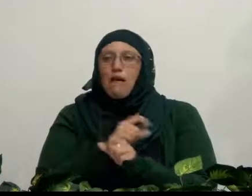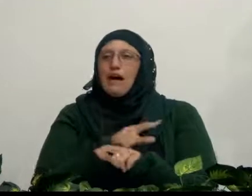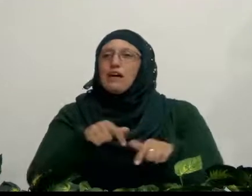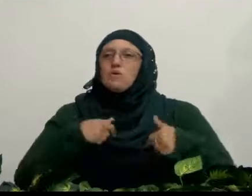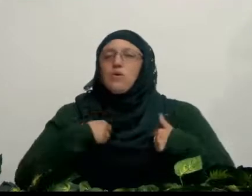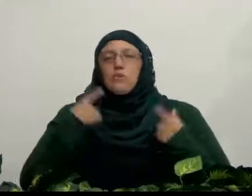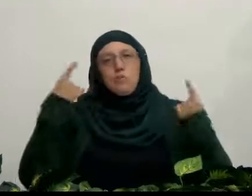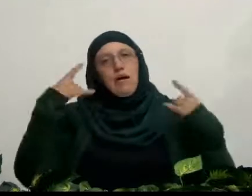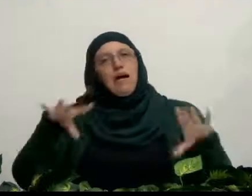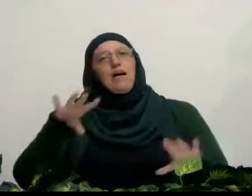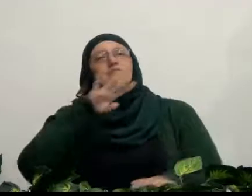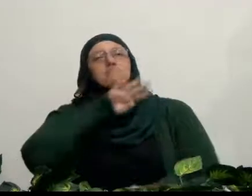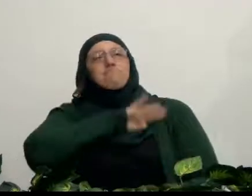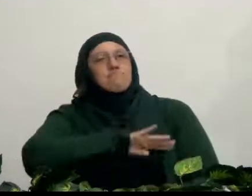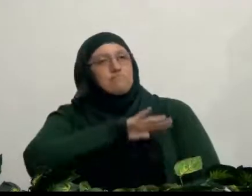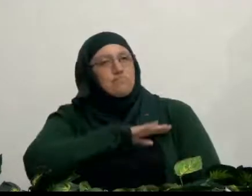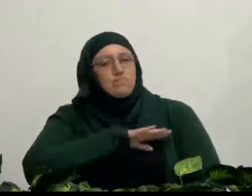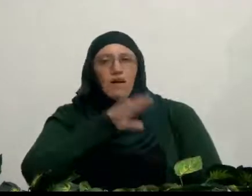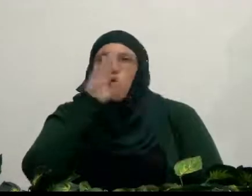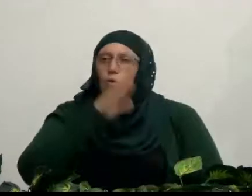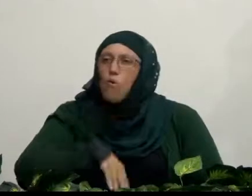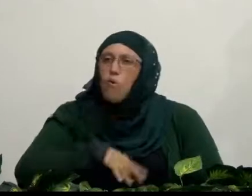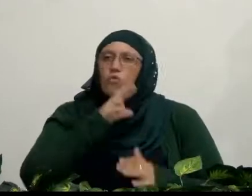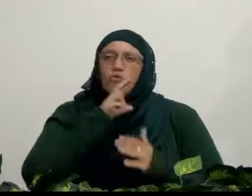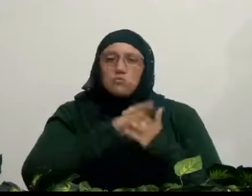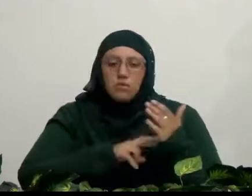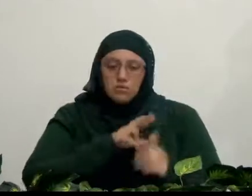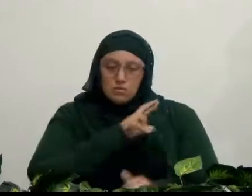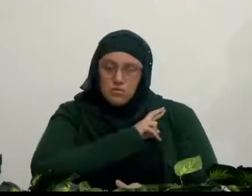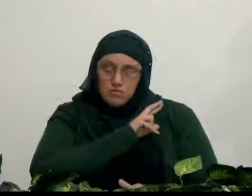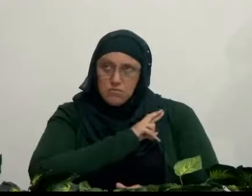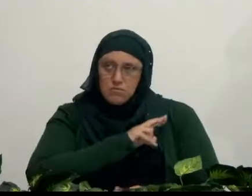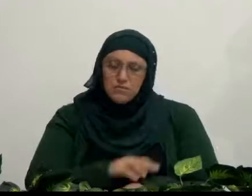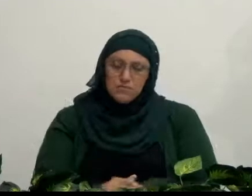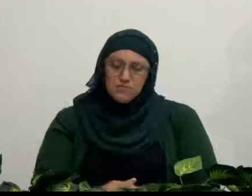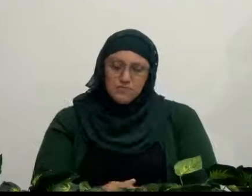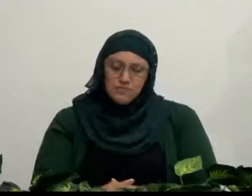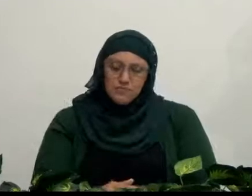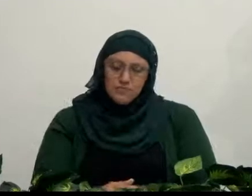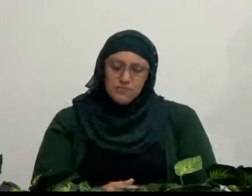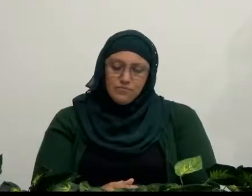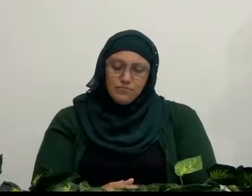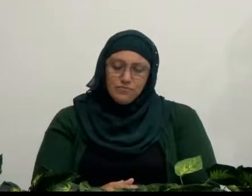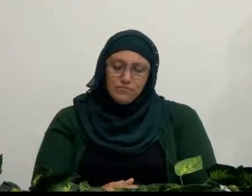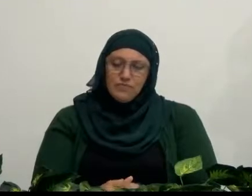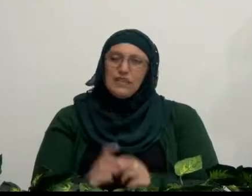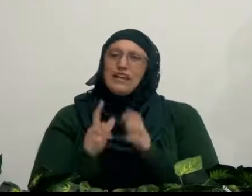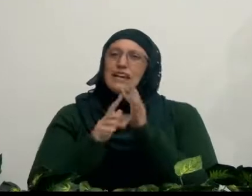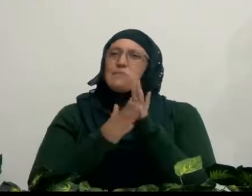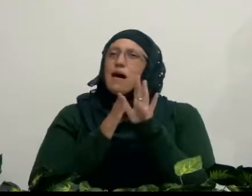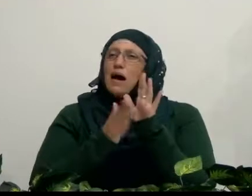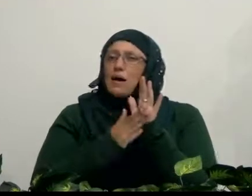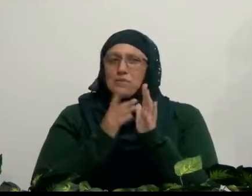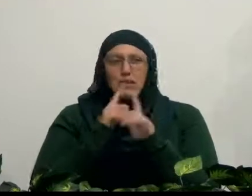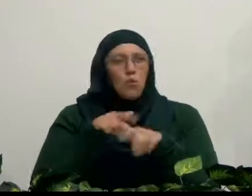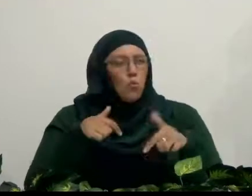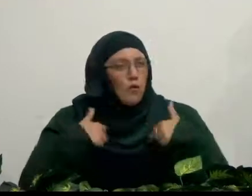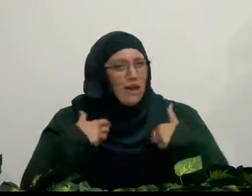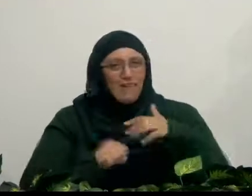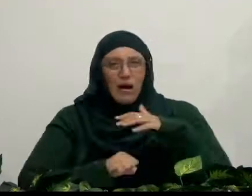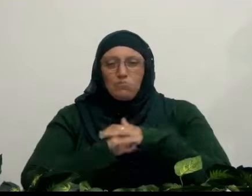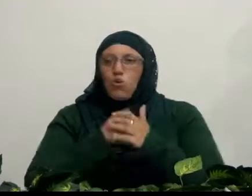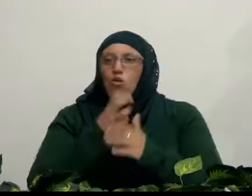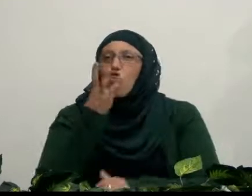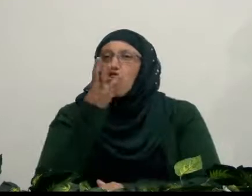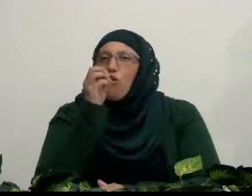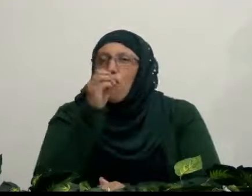responsibilities that inshallah I will mention according to Imam al-Baqir alayhi salam. The Imam says that you have up to 30 rights over each other. So